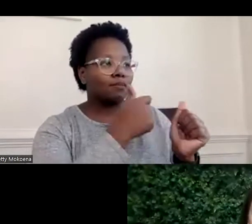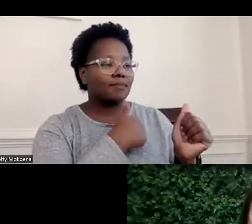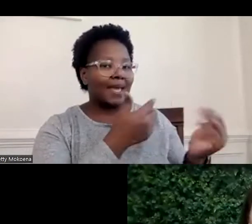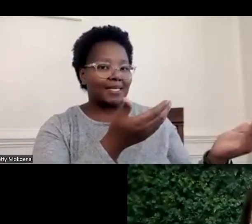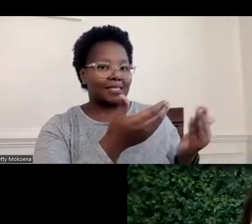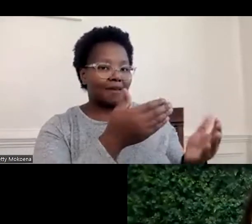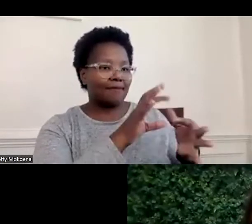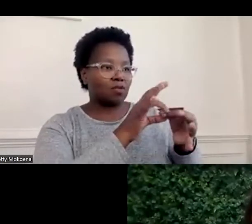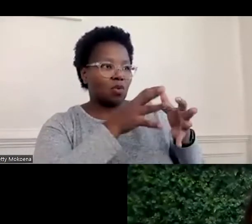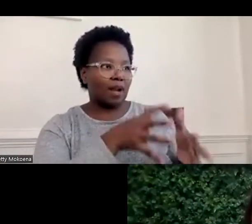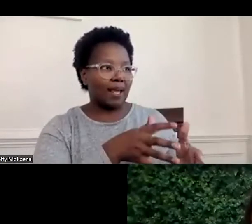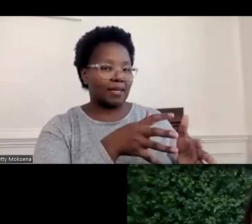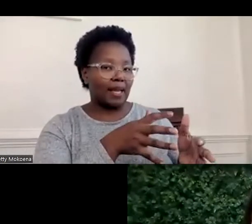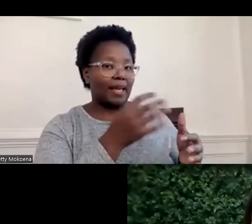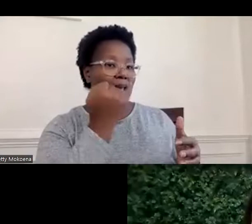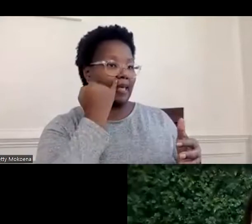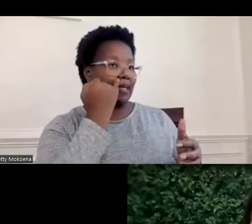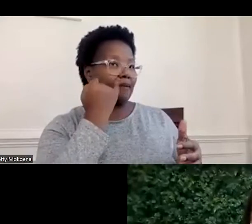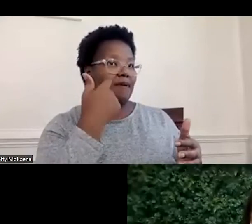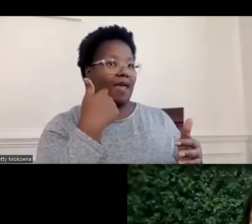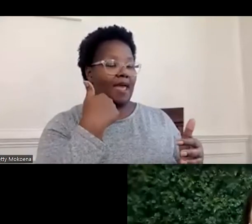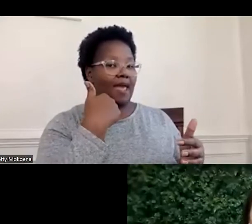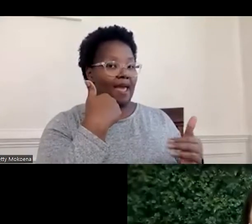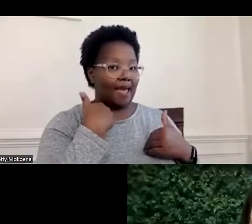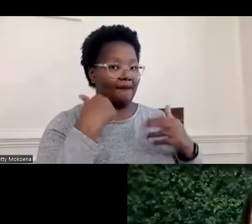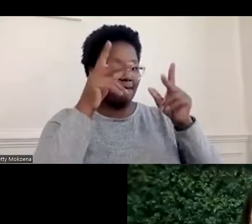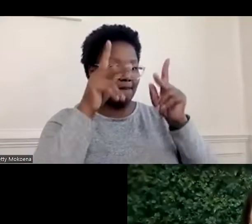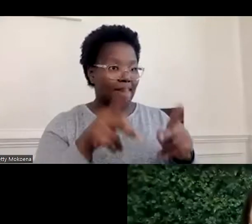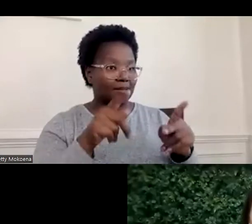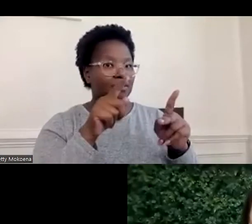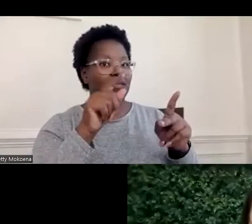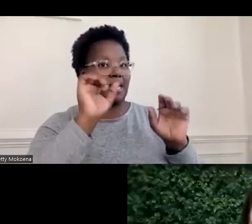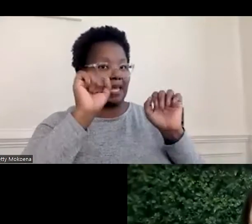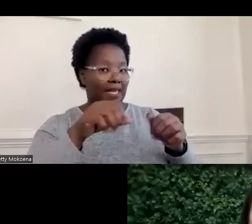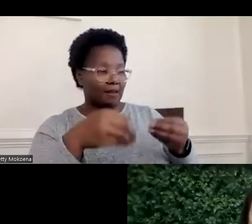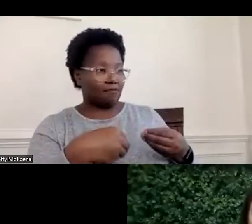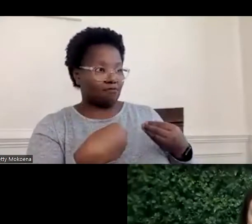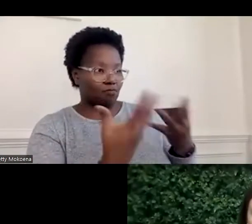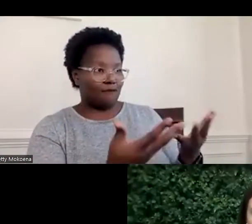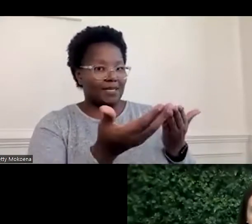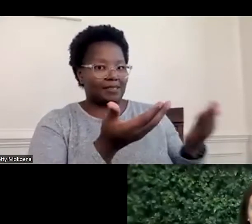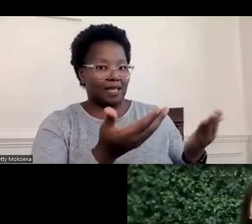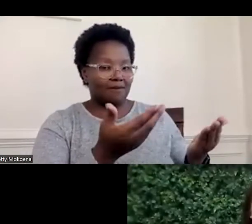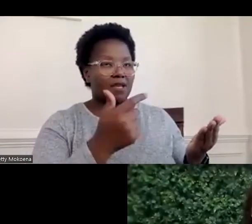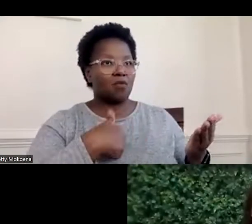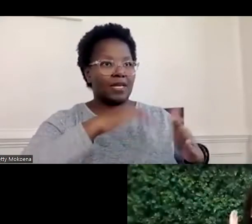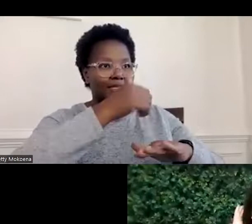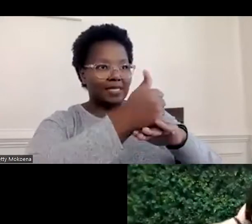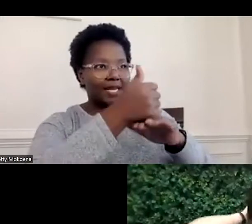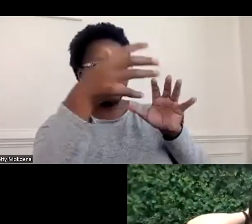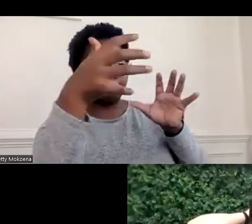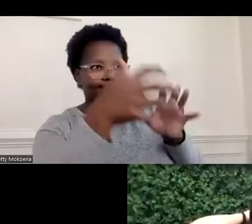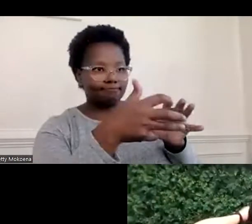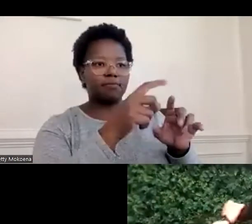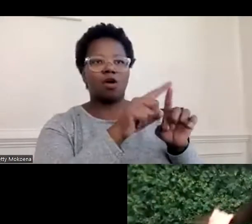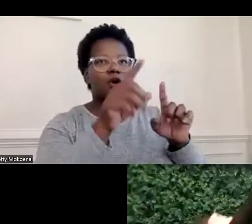about if I had someone that could provide this service, getting them in place. They don't have to go through another